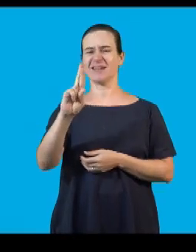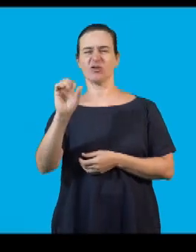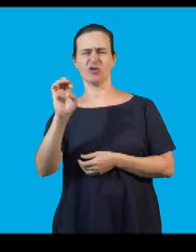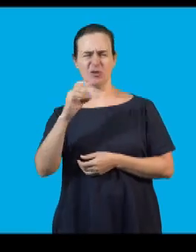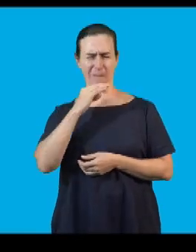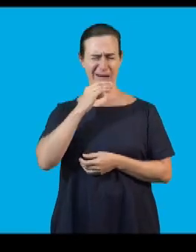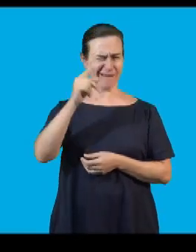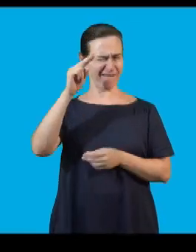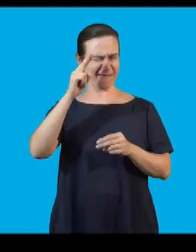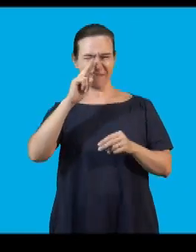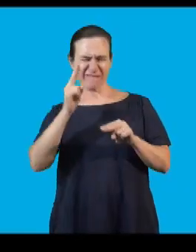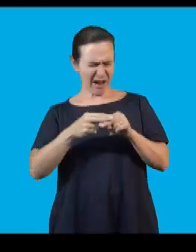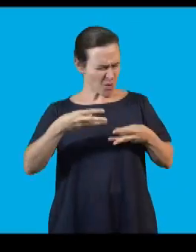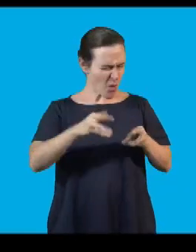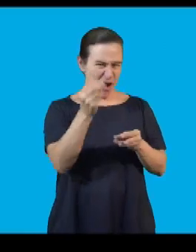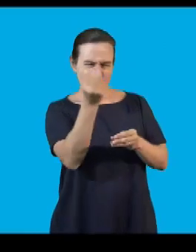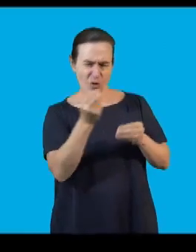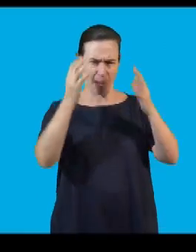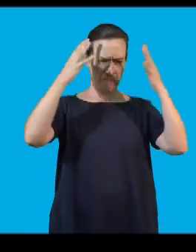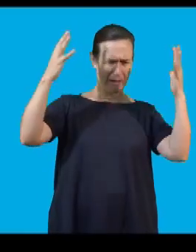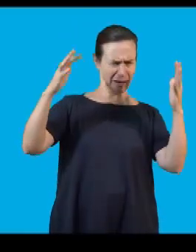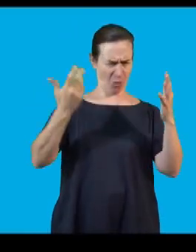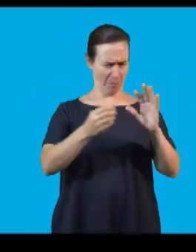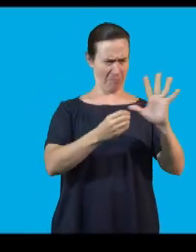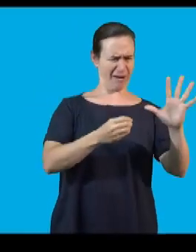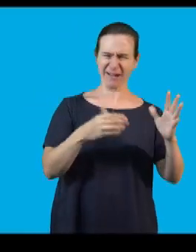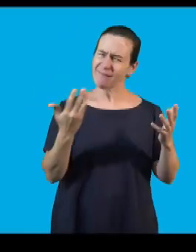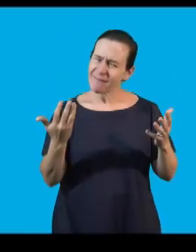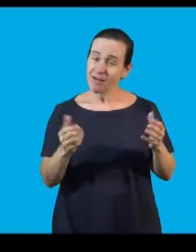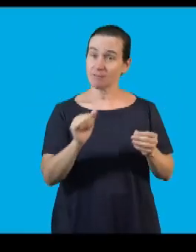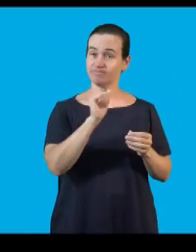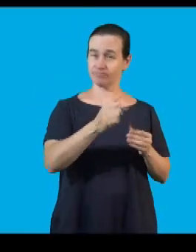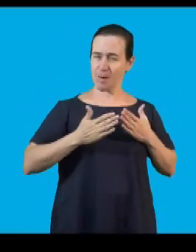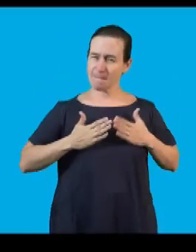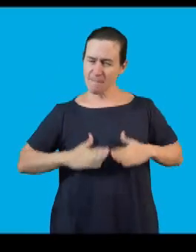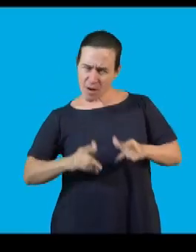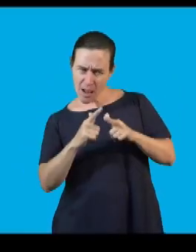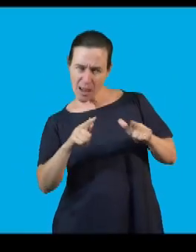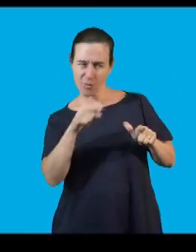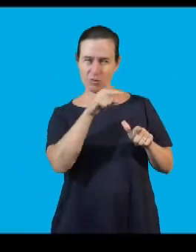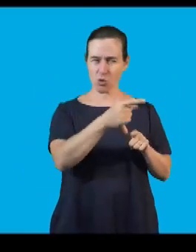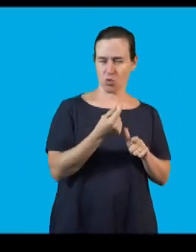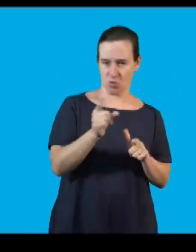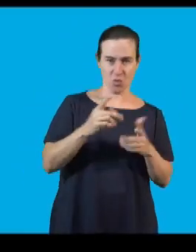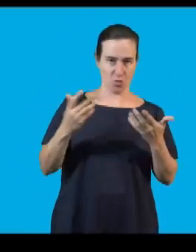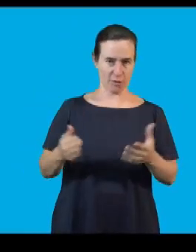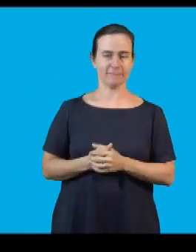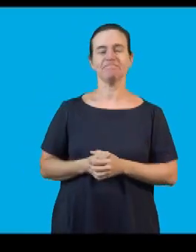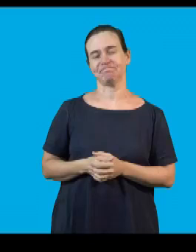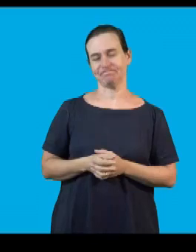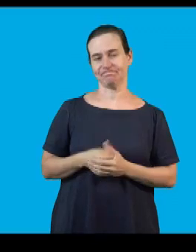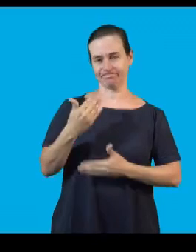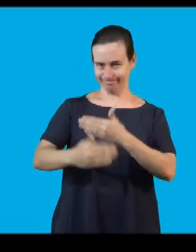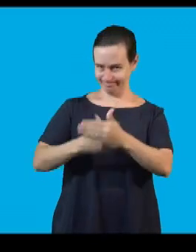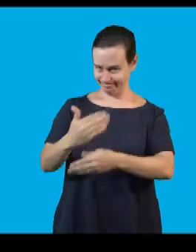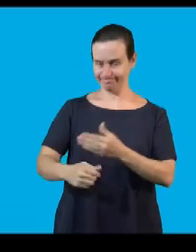presented in a strange, odd, or funny way, all right? And also look at body language of these characters, all right?